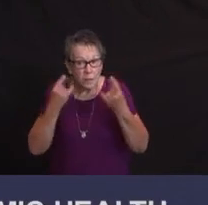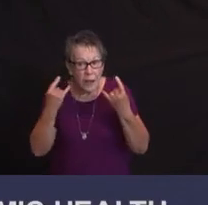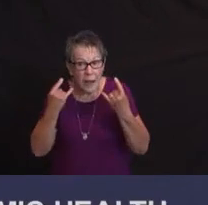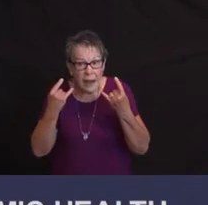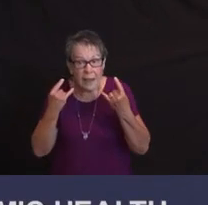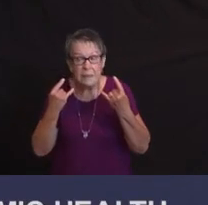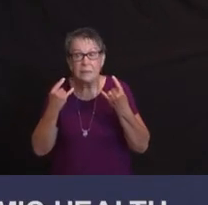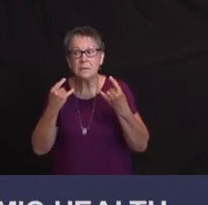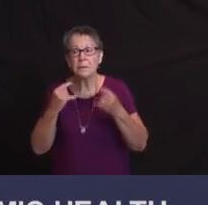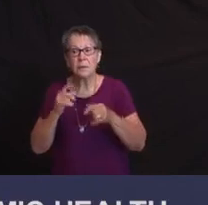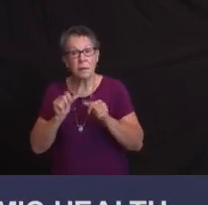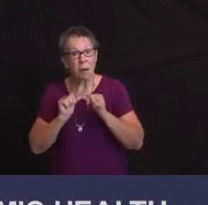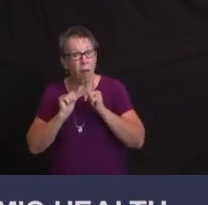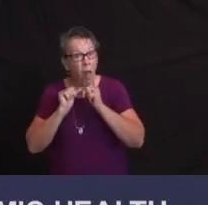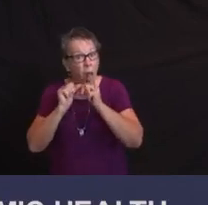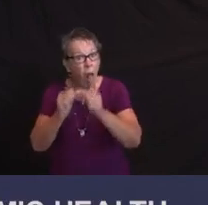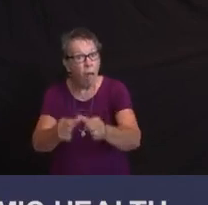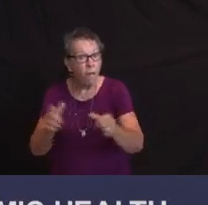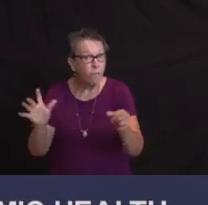adherence to public health